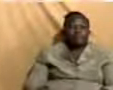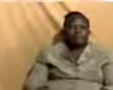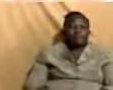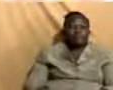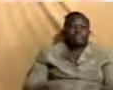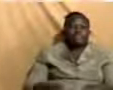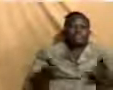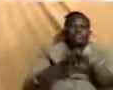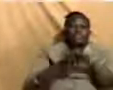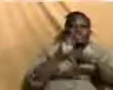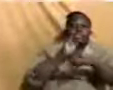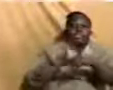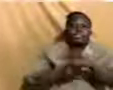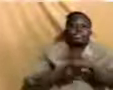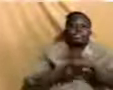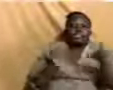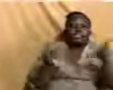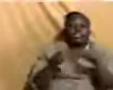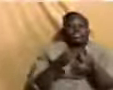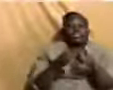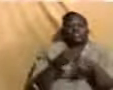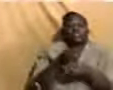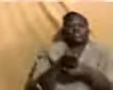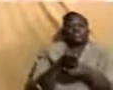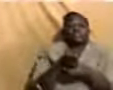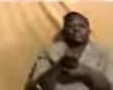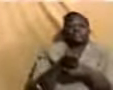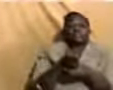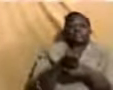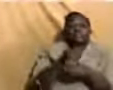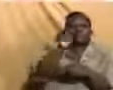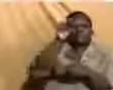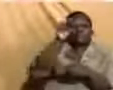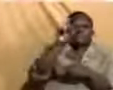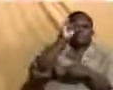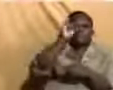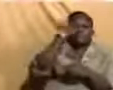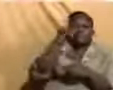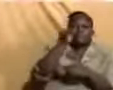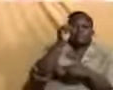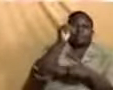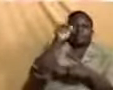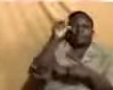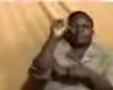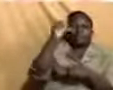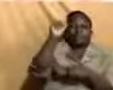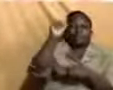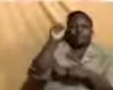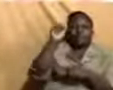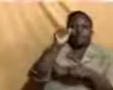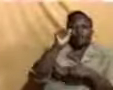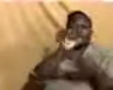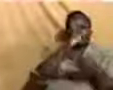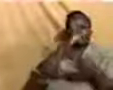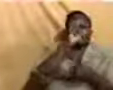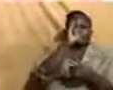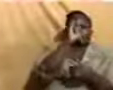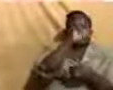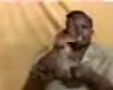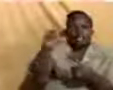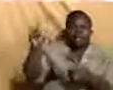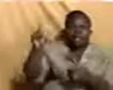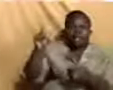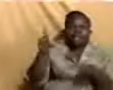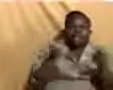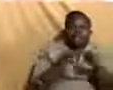I will touch on briefly to the other petition of appeal, Morara Omoke's one. I know there's been